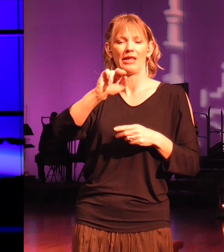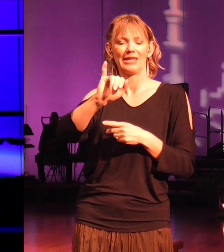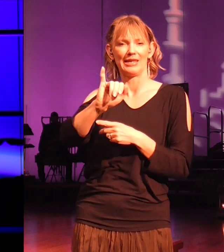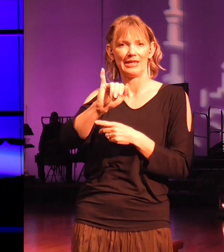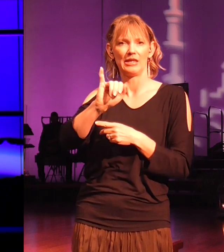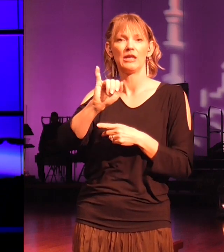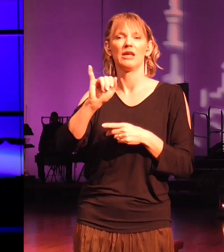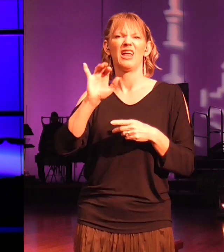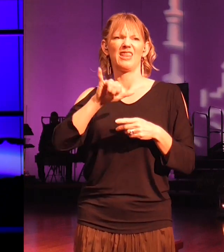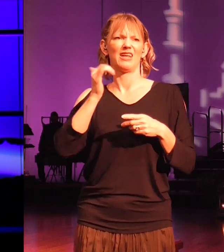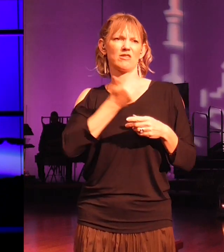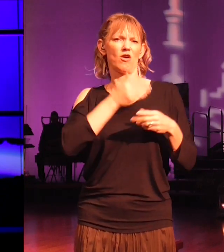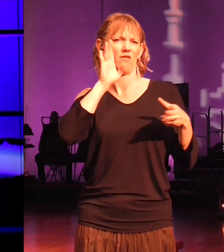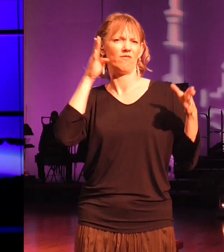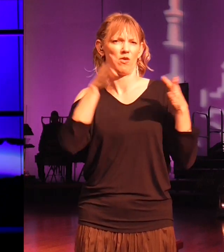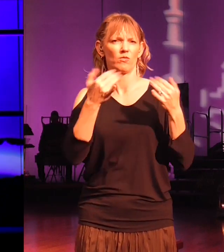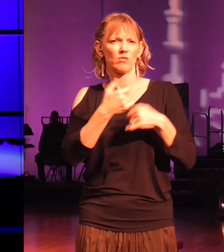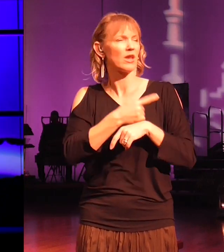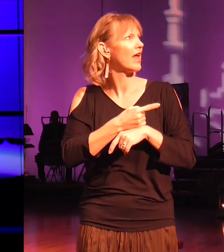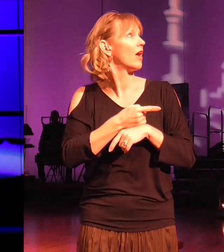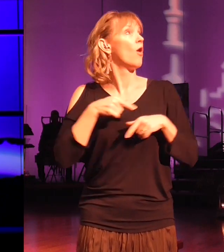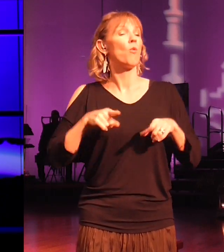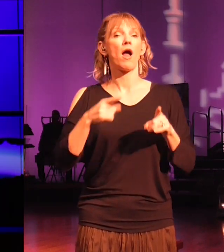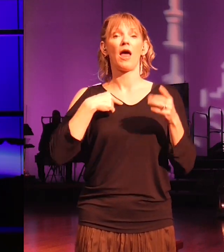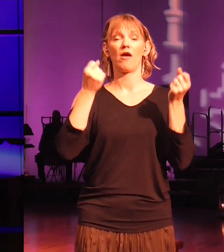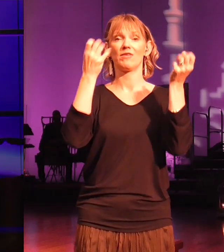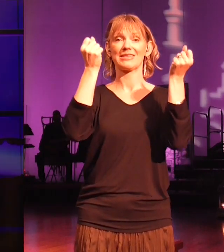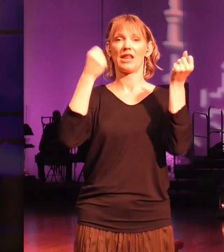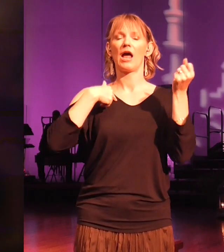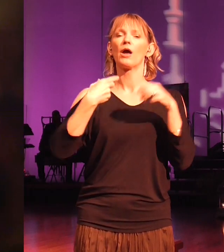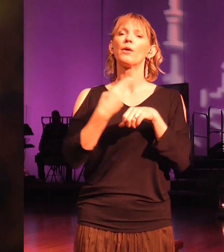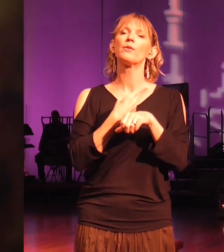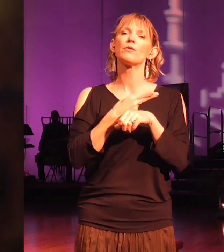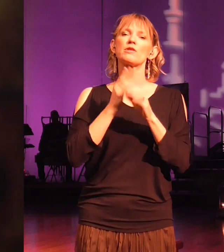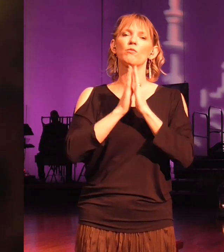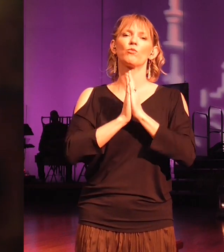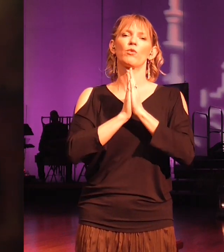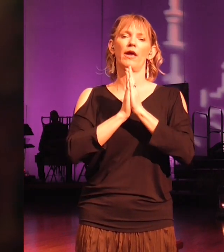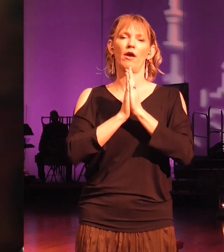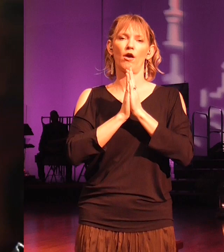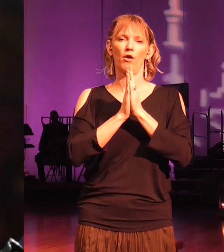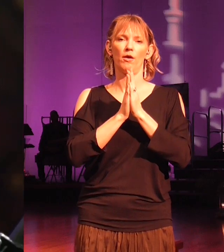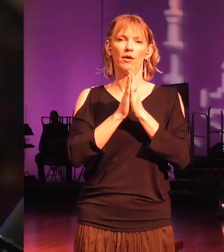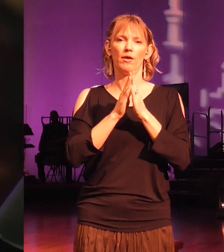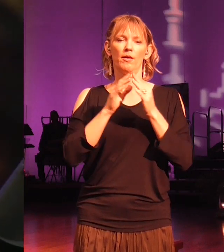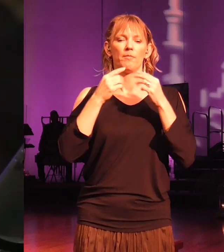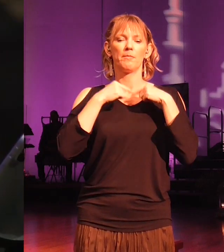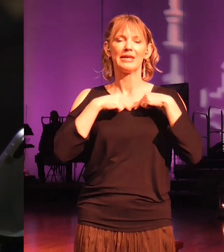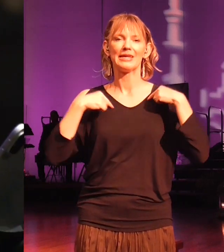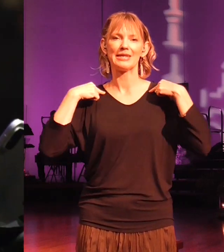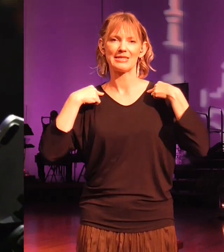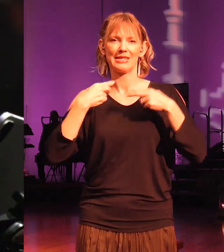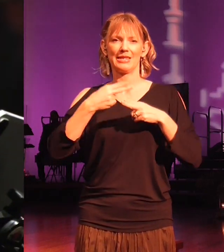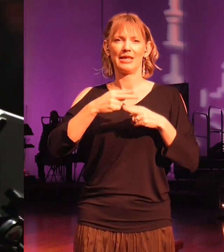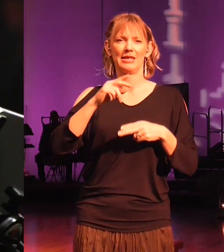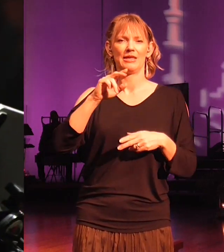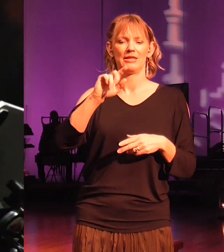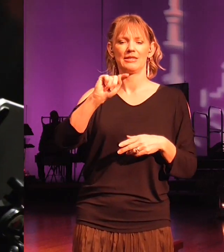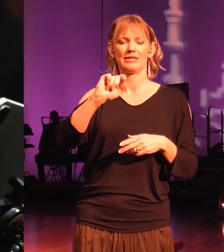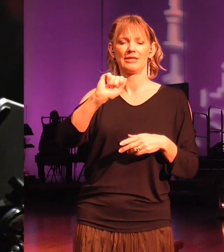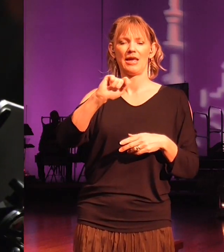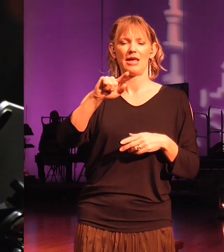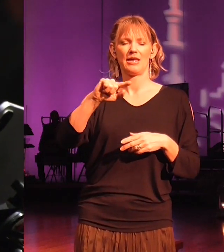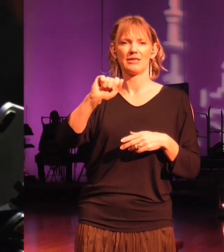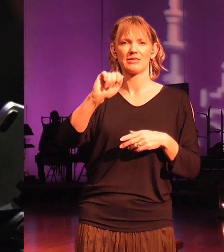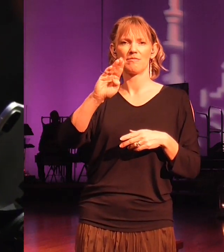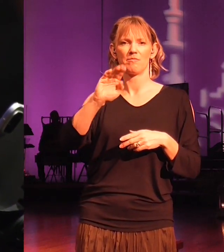And you will see that I will, as I recite, I use these prayer beads known as the tasbih. And the tasbih is much